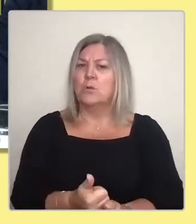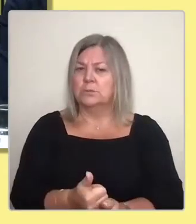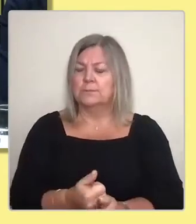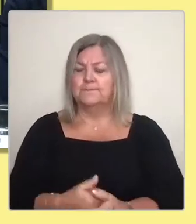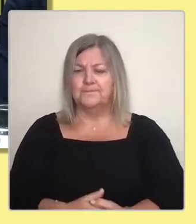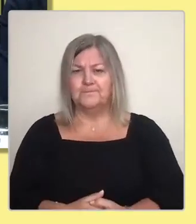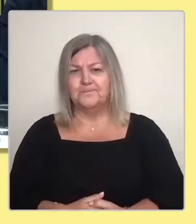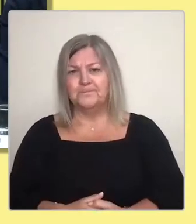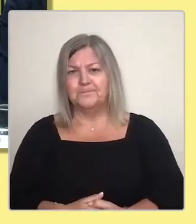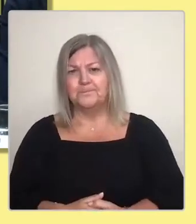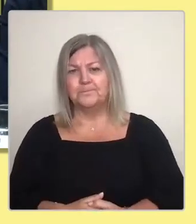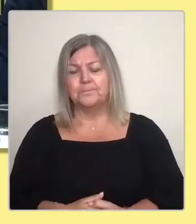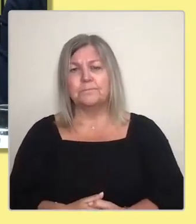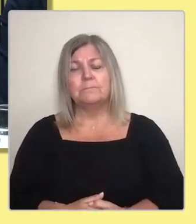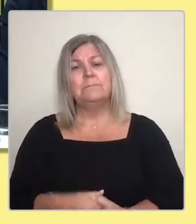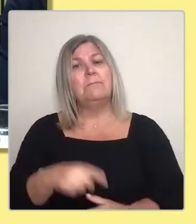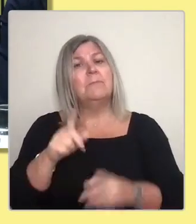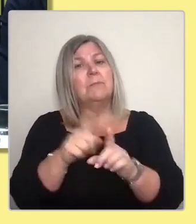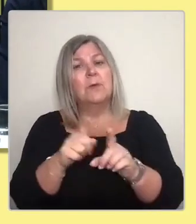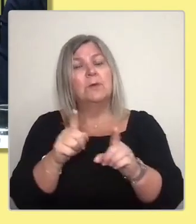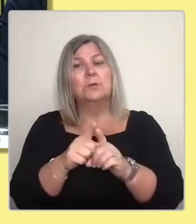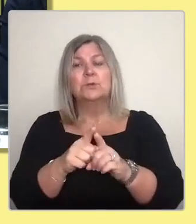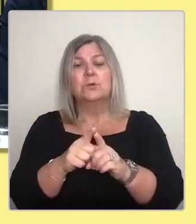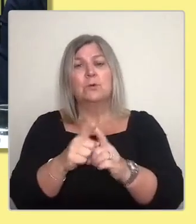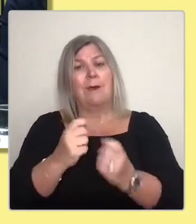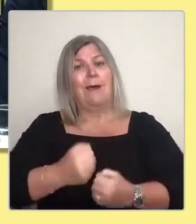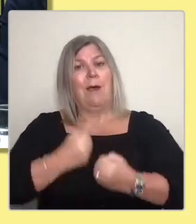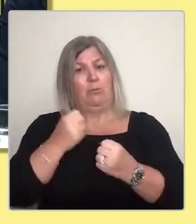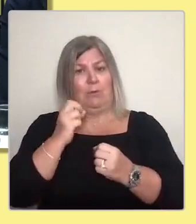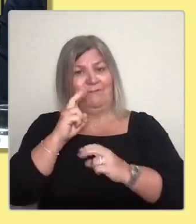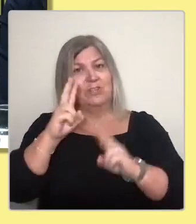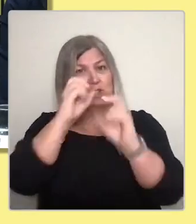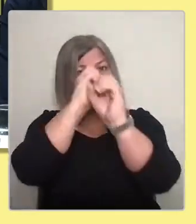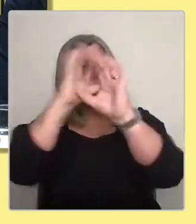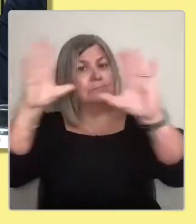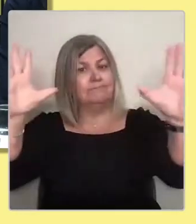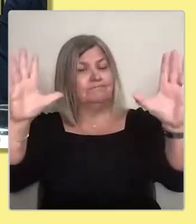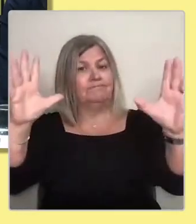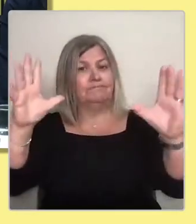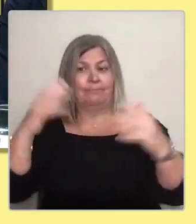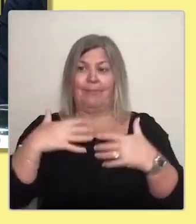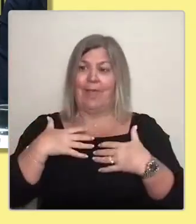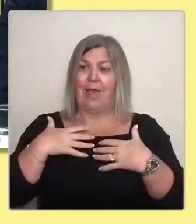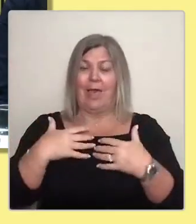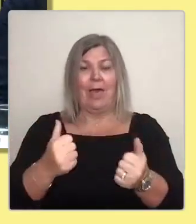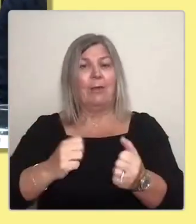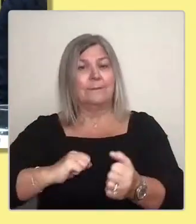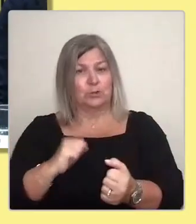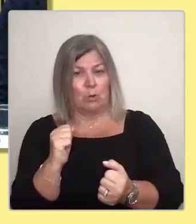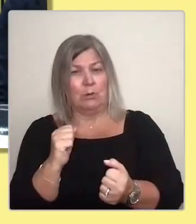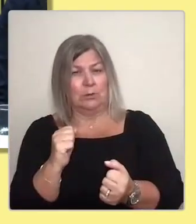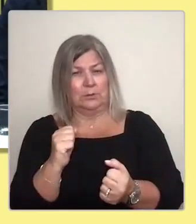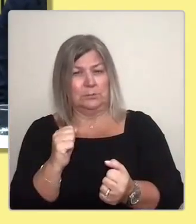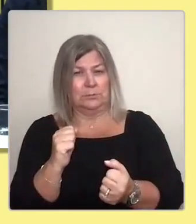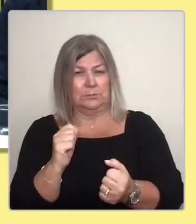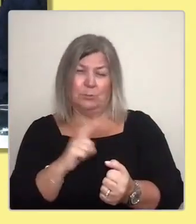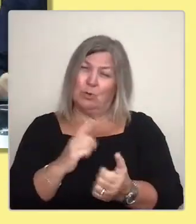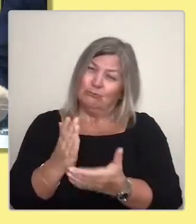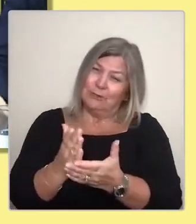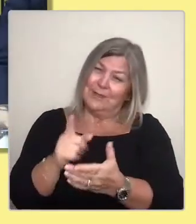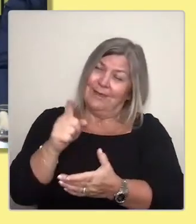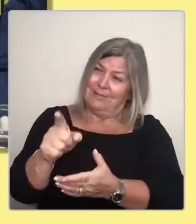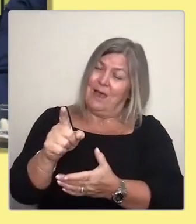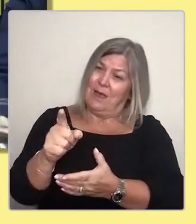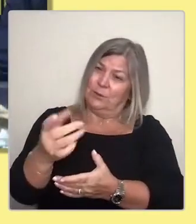the wider healthcare provision in Scotland, you know, I think this is part of a wider question around having the